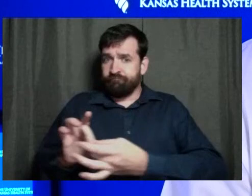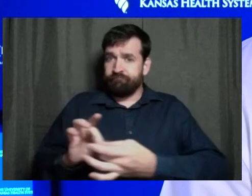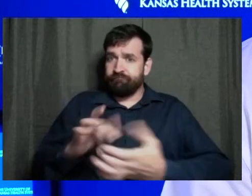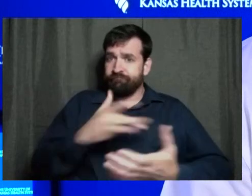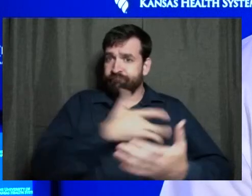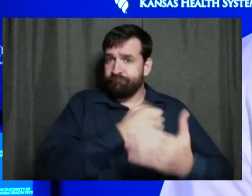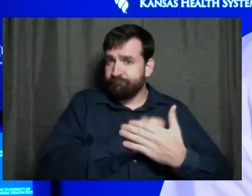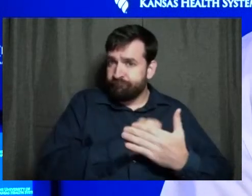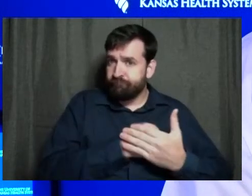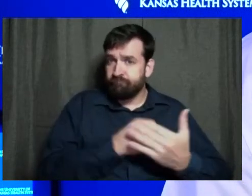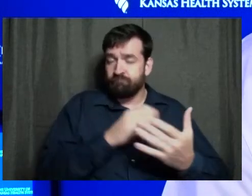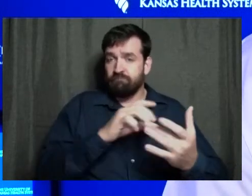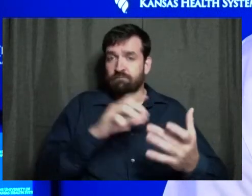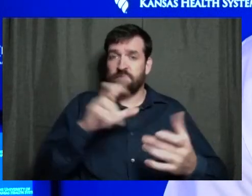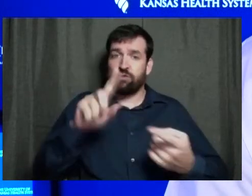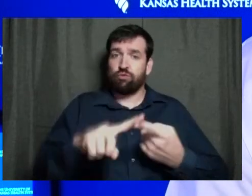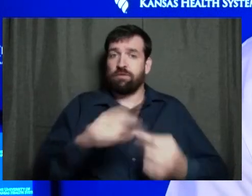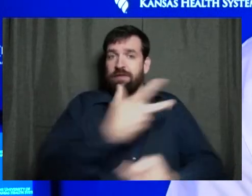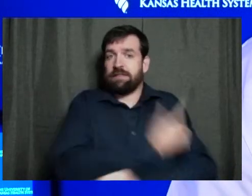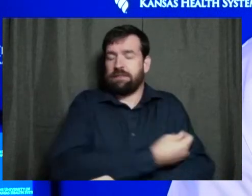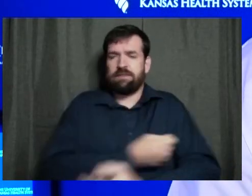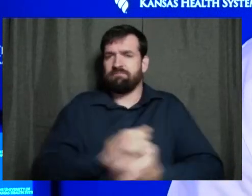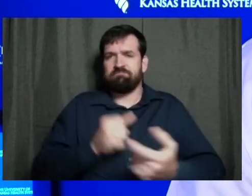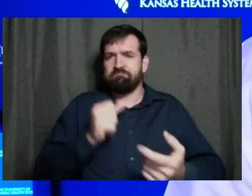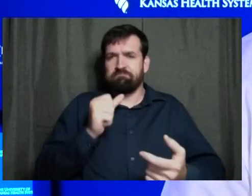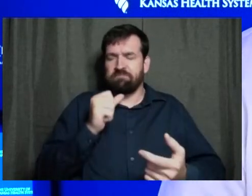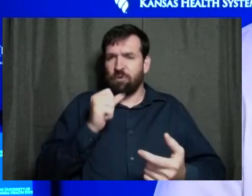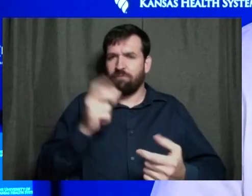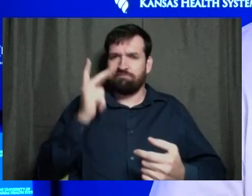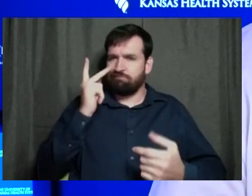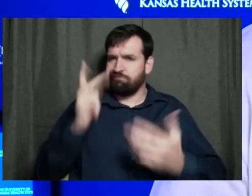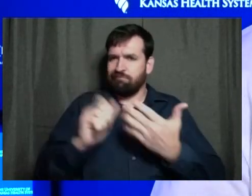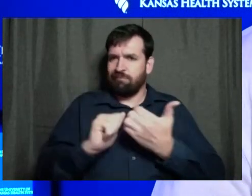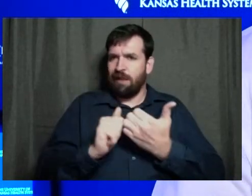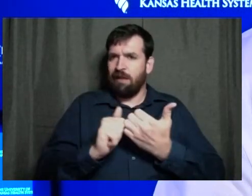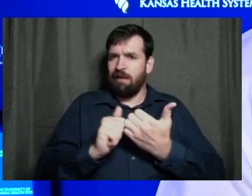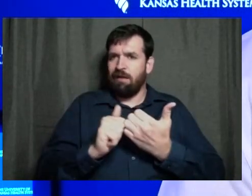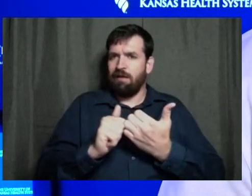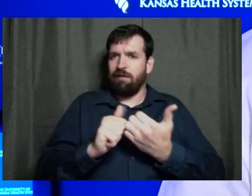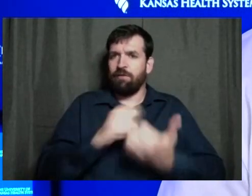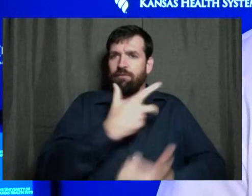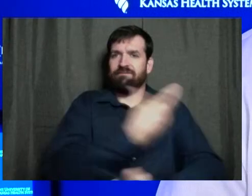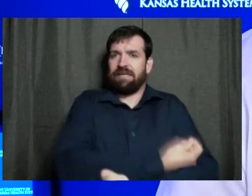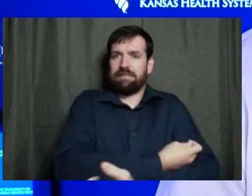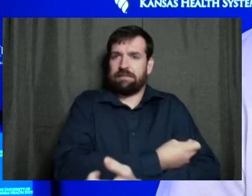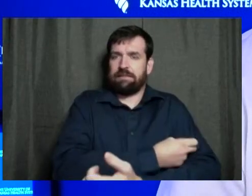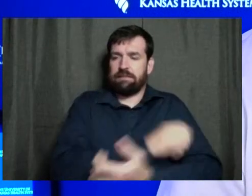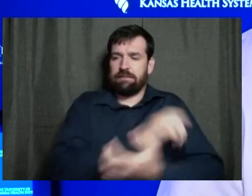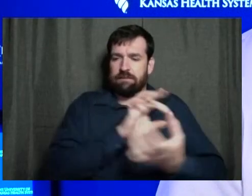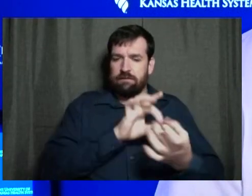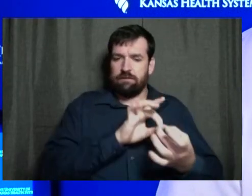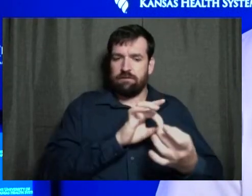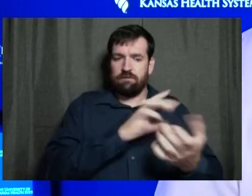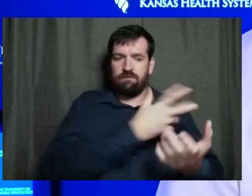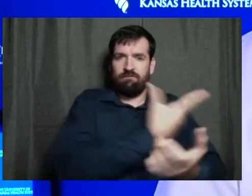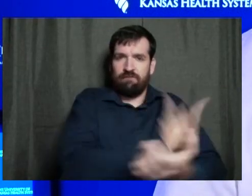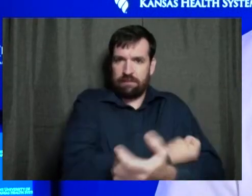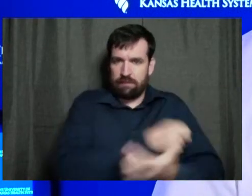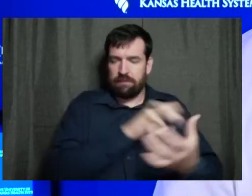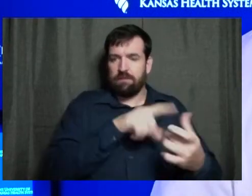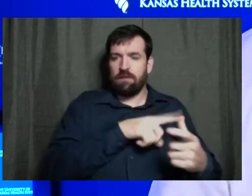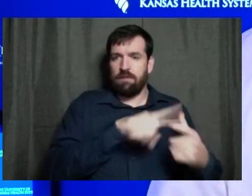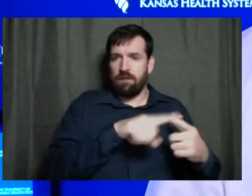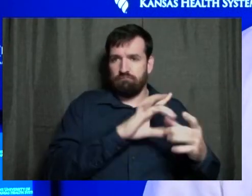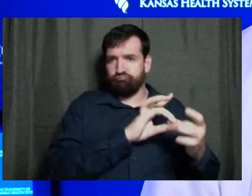those. I don't see a mechanism for the vaccine, getting the vaccine and then having your palpitations